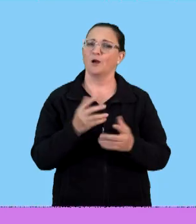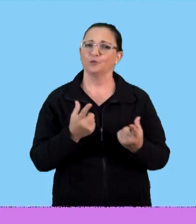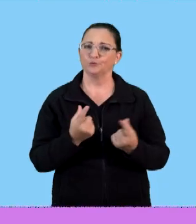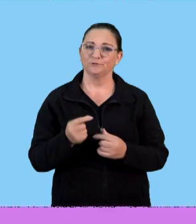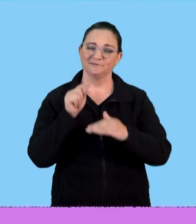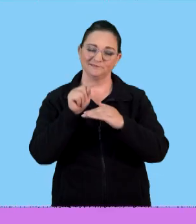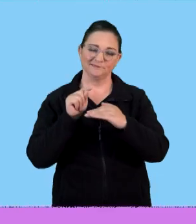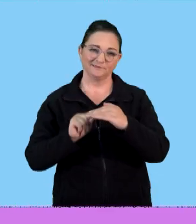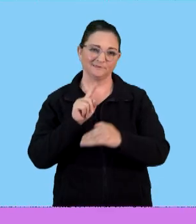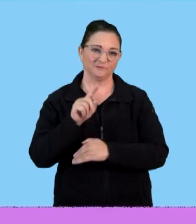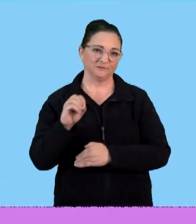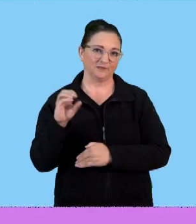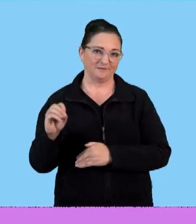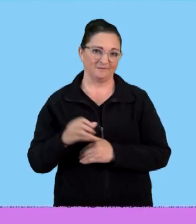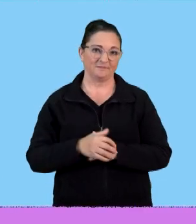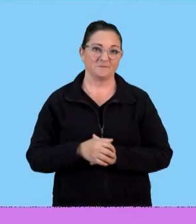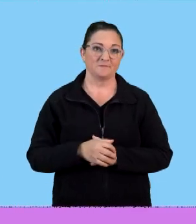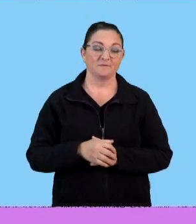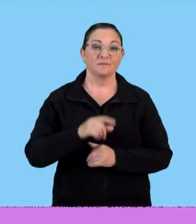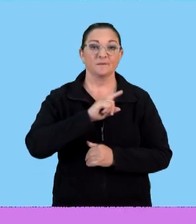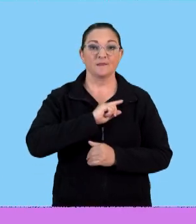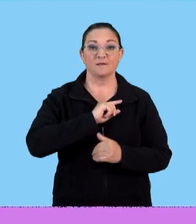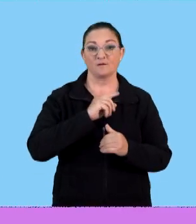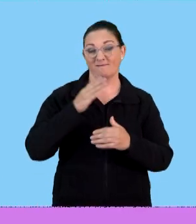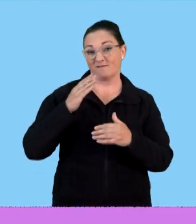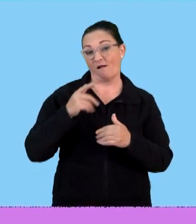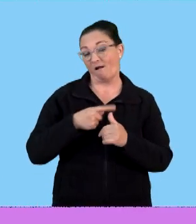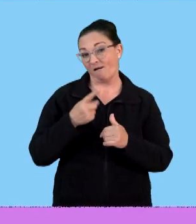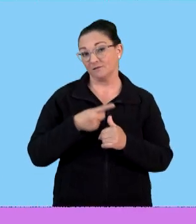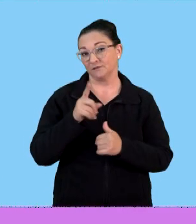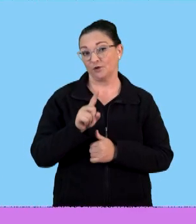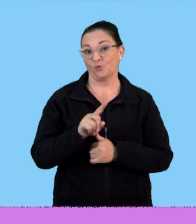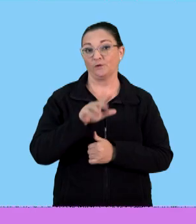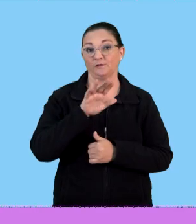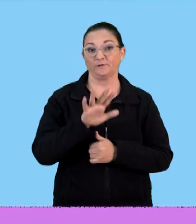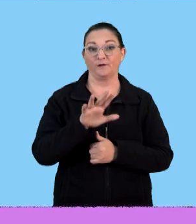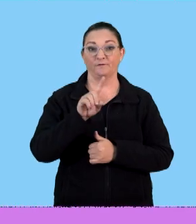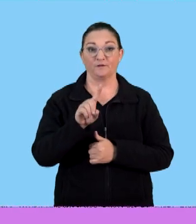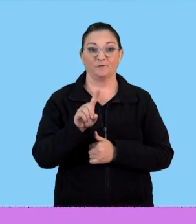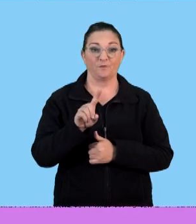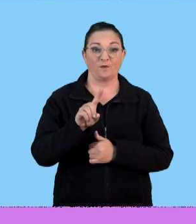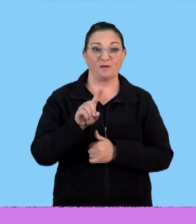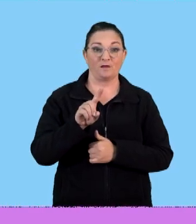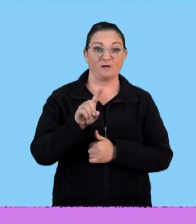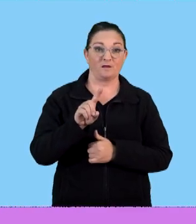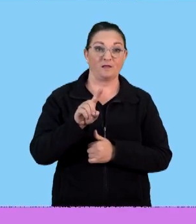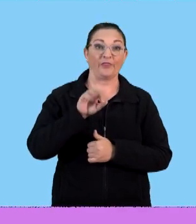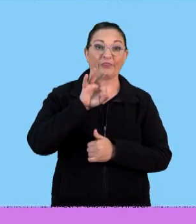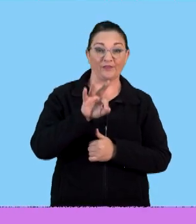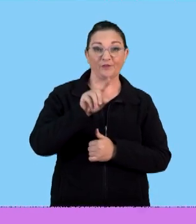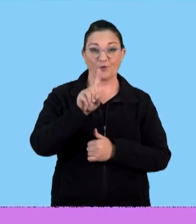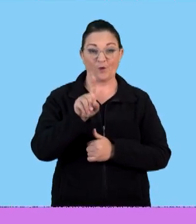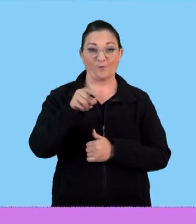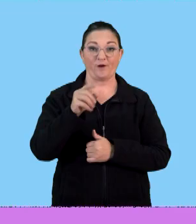that? By dividing by 100. Eventually, I ended up with an answer of 31.5 meters. Guys, I hope